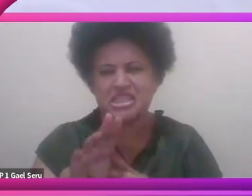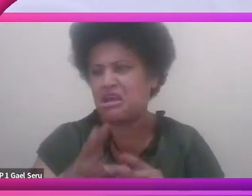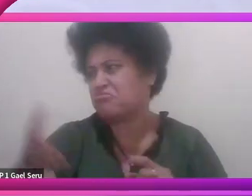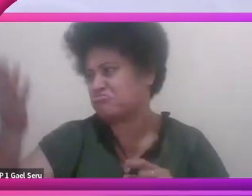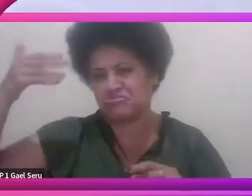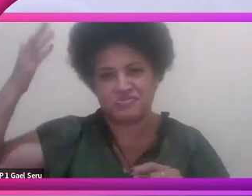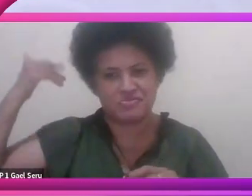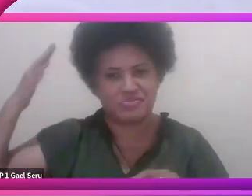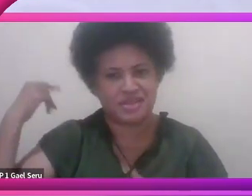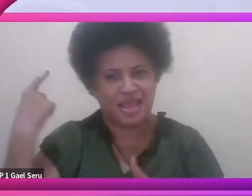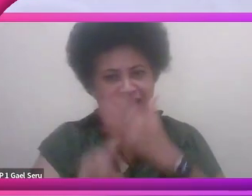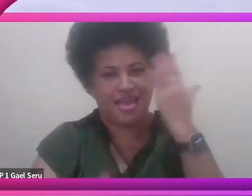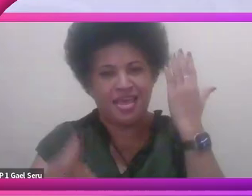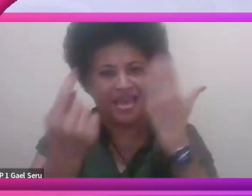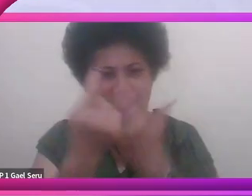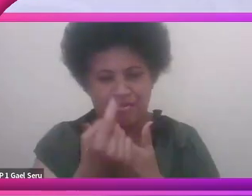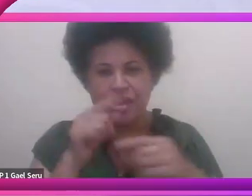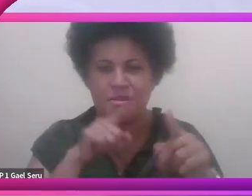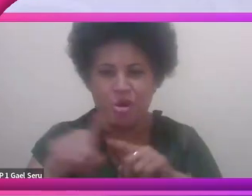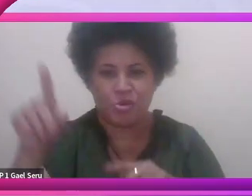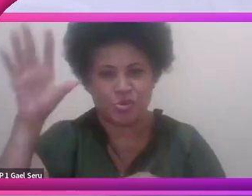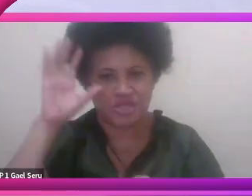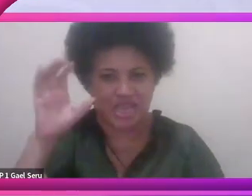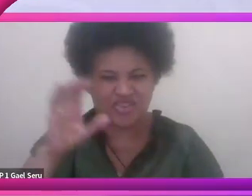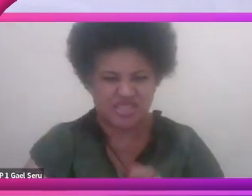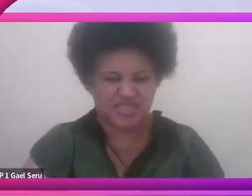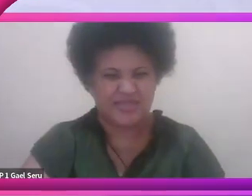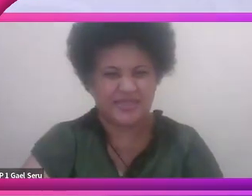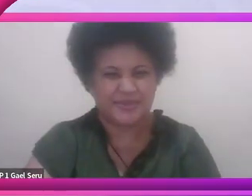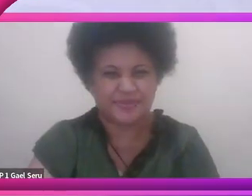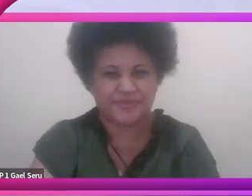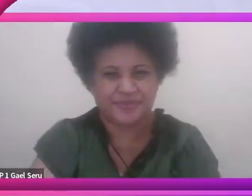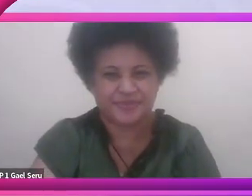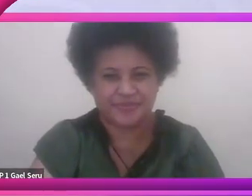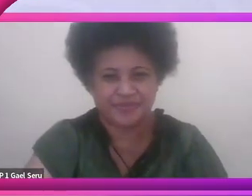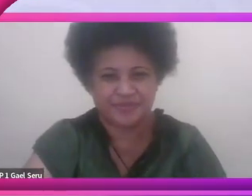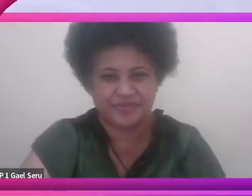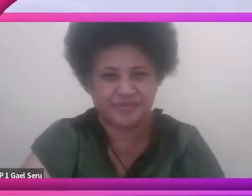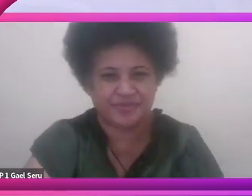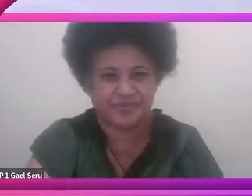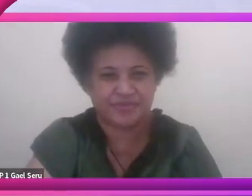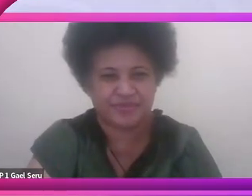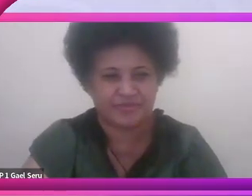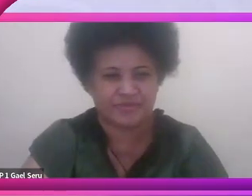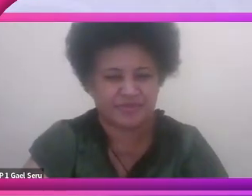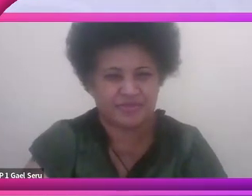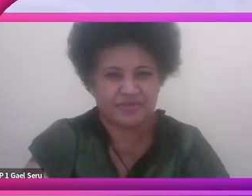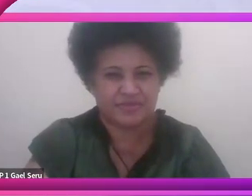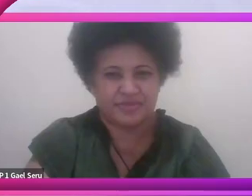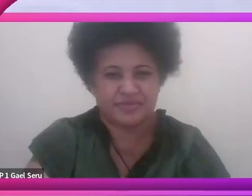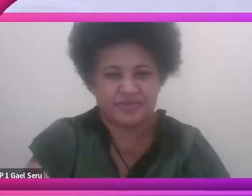They work in Africa and many countries in the Southeast Asia. Yeah. Next slide, please. We have time,